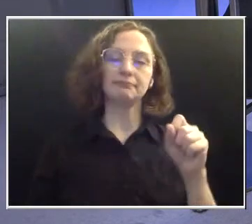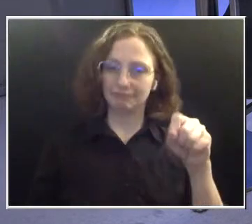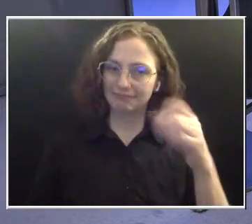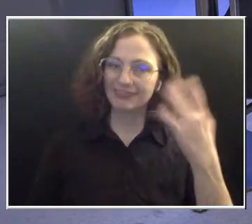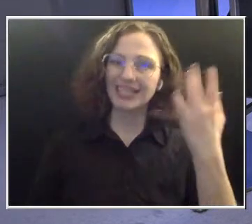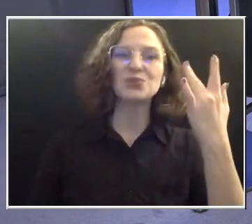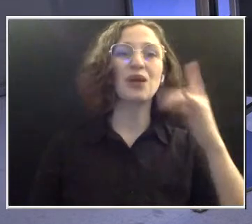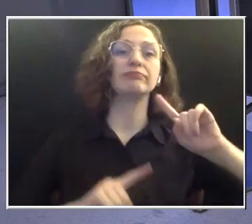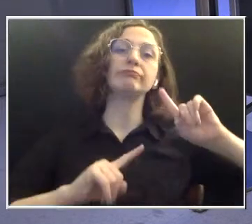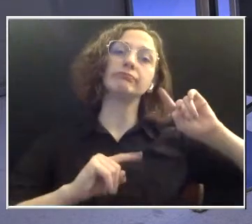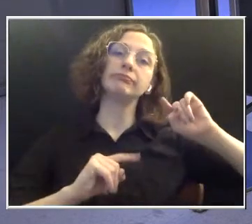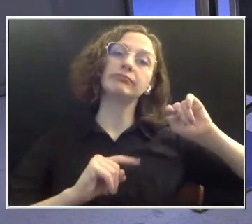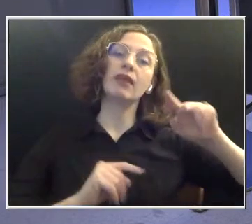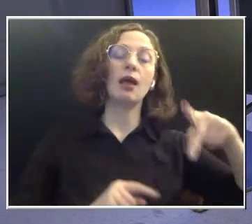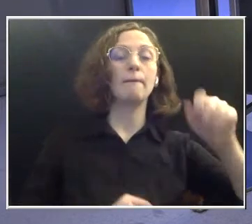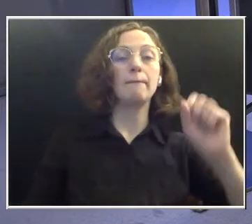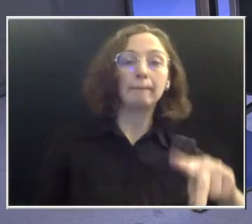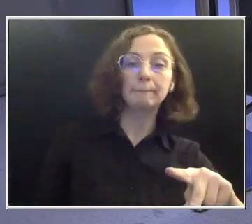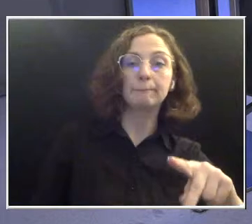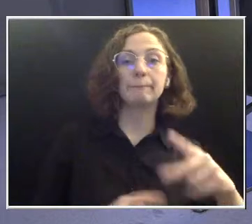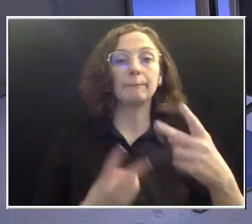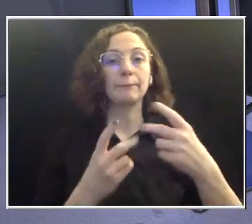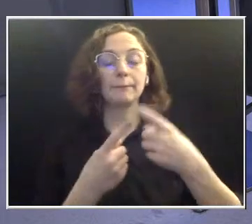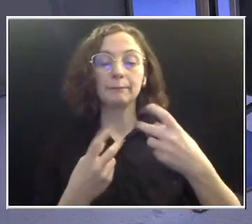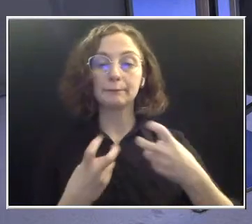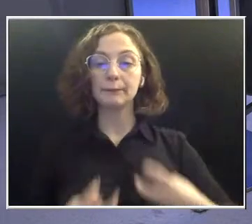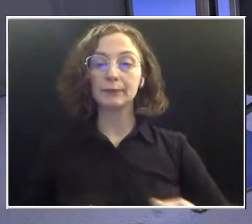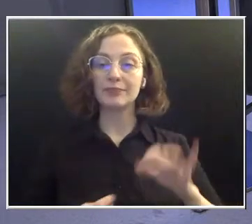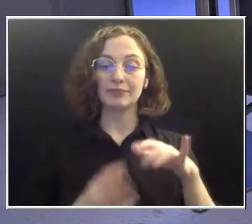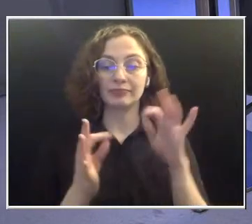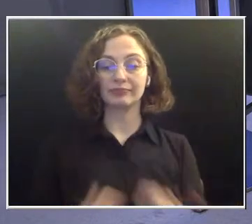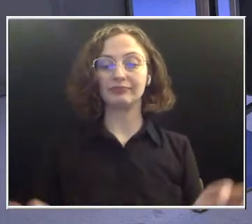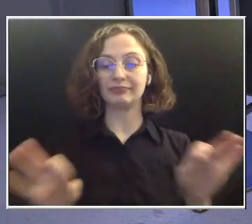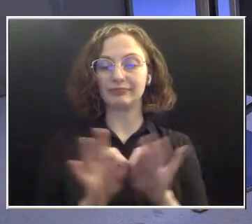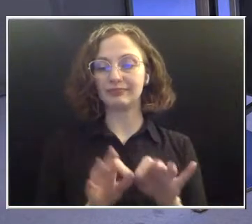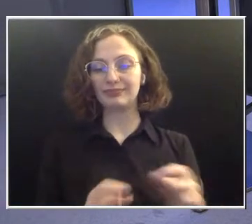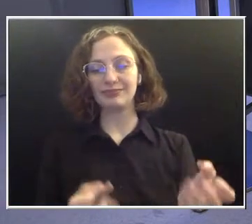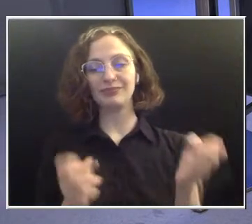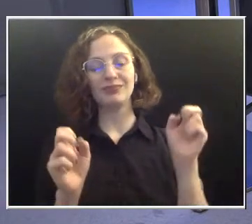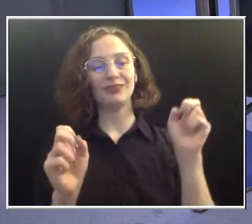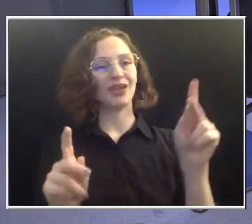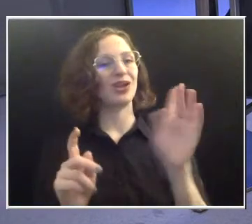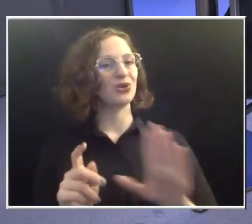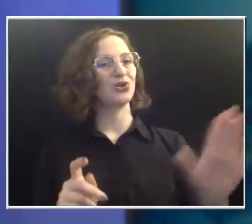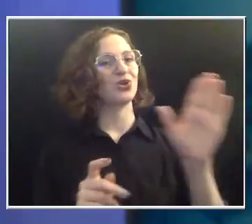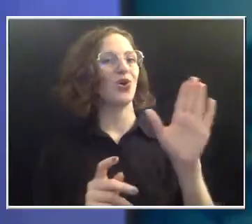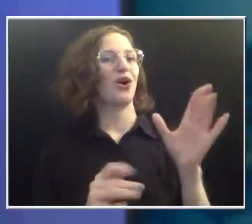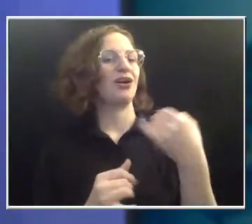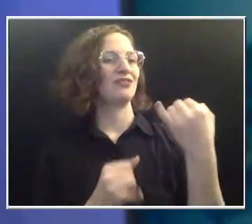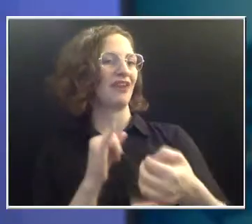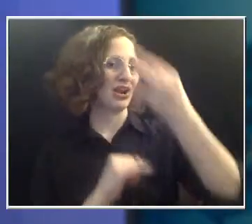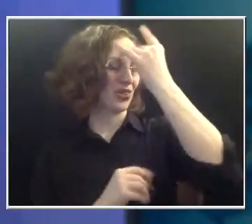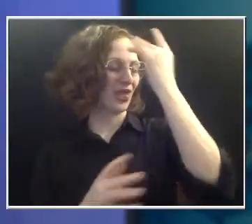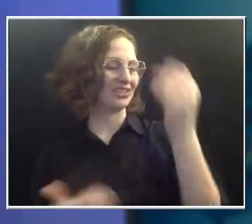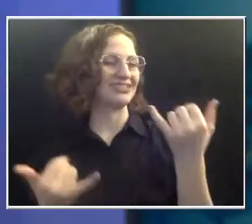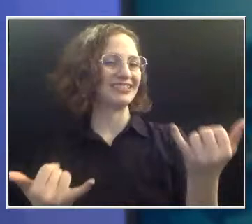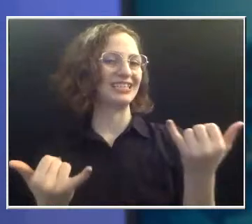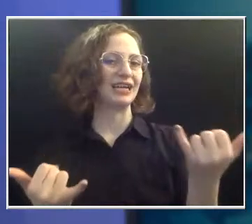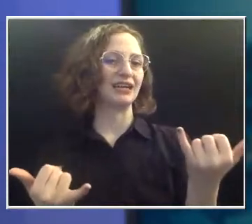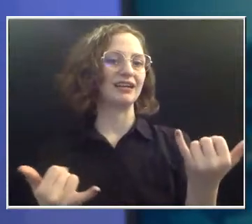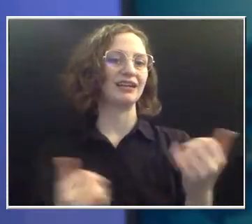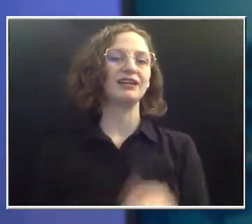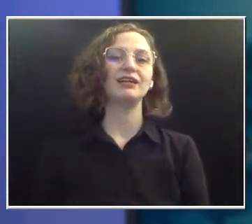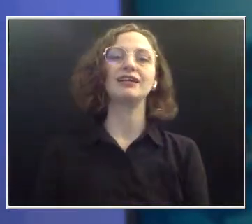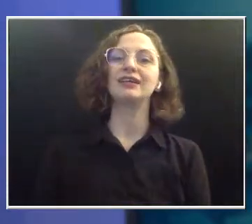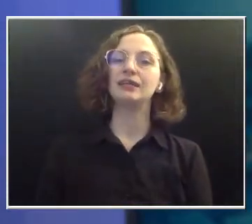exams is so important. Screening is key. All right, let's get our takeaways today. Dr. Jewell, I'll stay with you. What do you want people to take away from this chat? What I